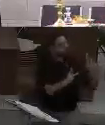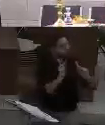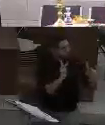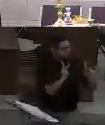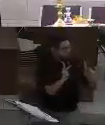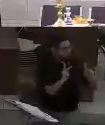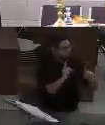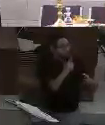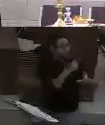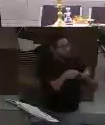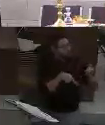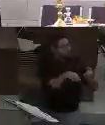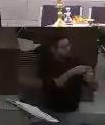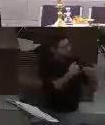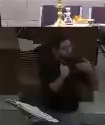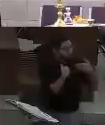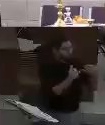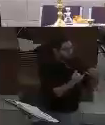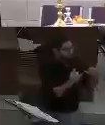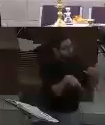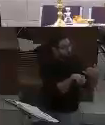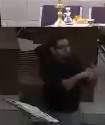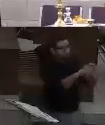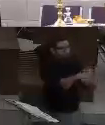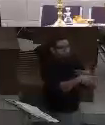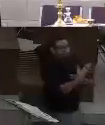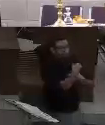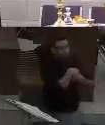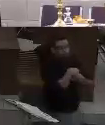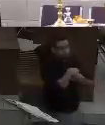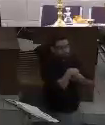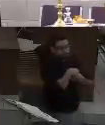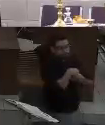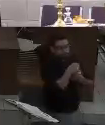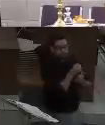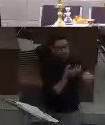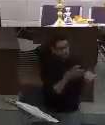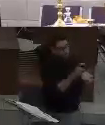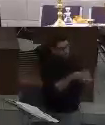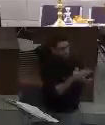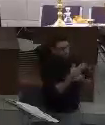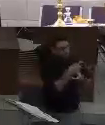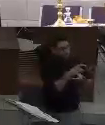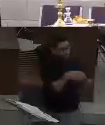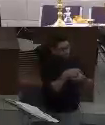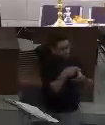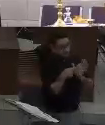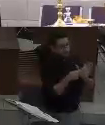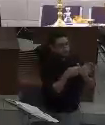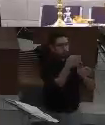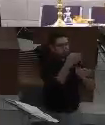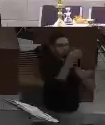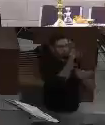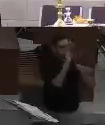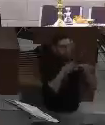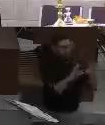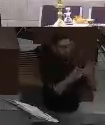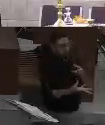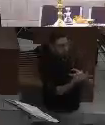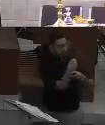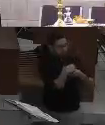And as you go, what you have, you need. It's in there. So go now and live this call and